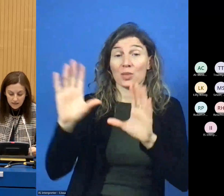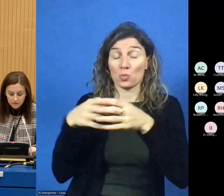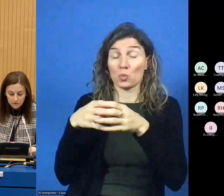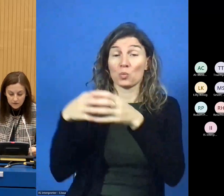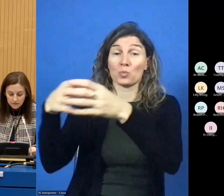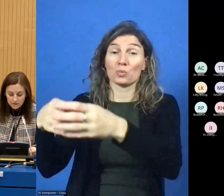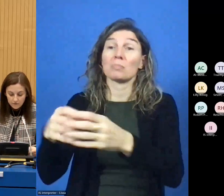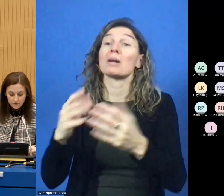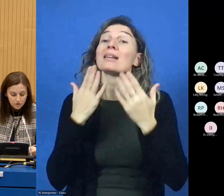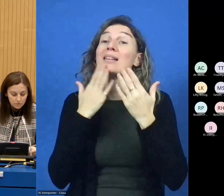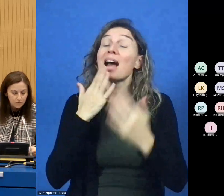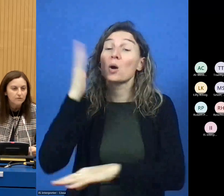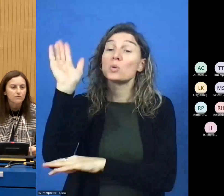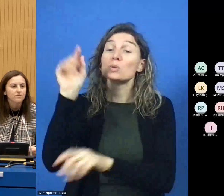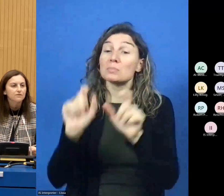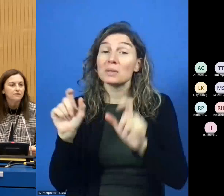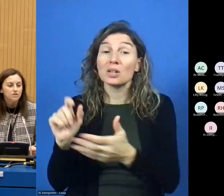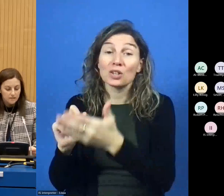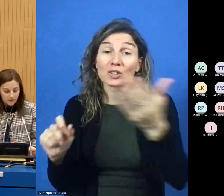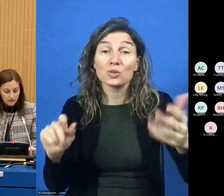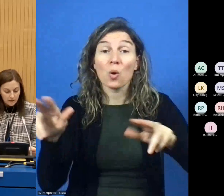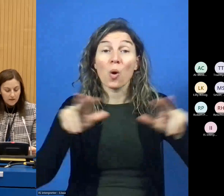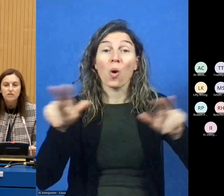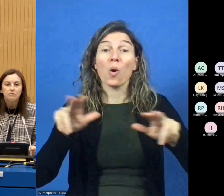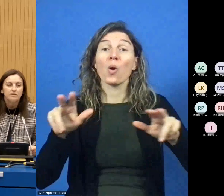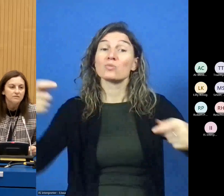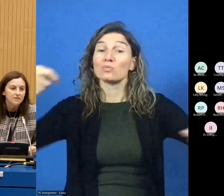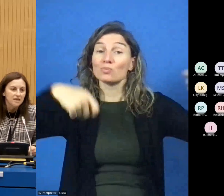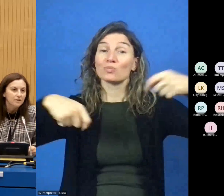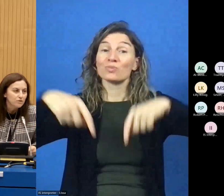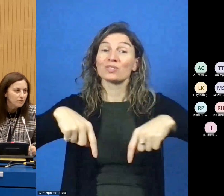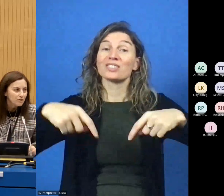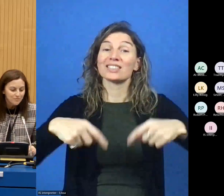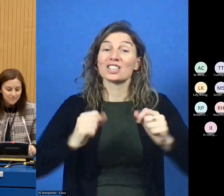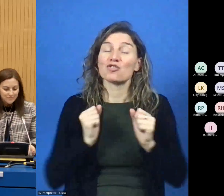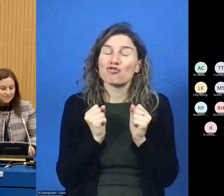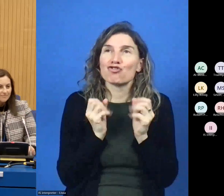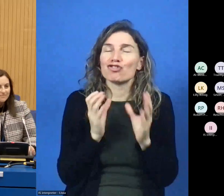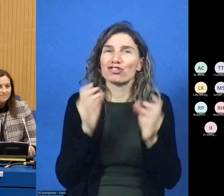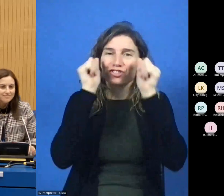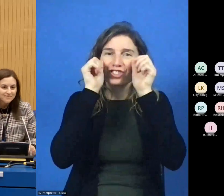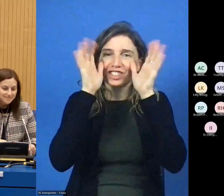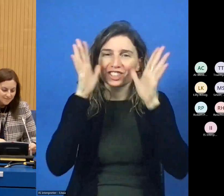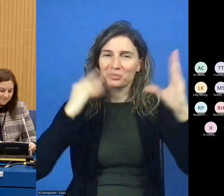attendees, and organizers for contributing to this enriching experience. Thank you so much.